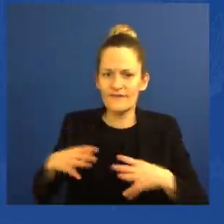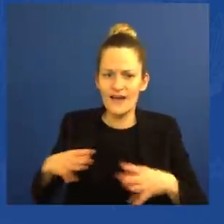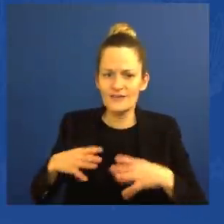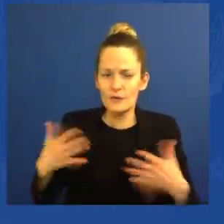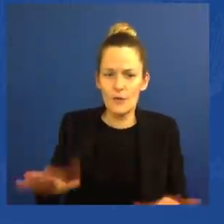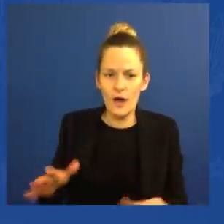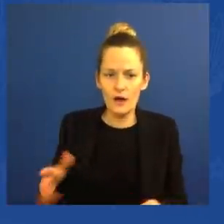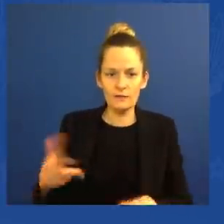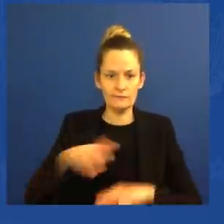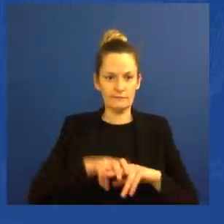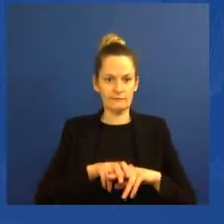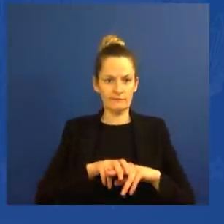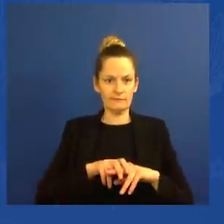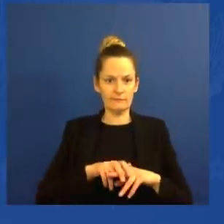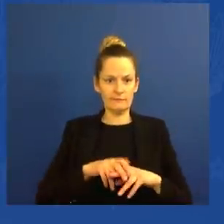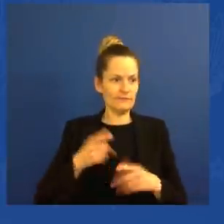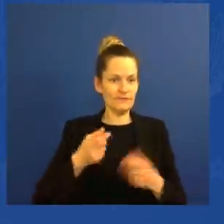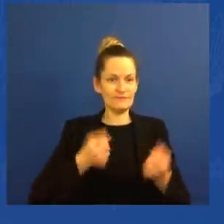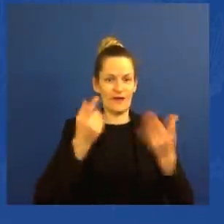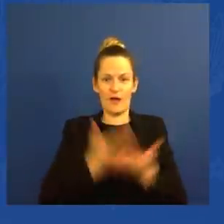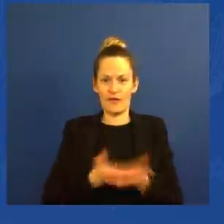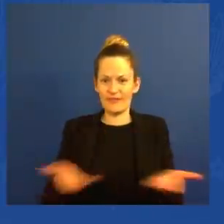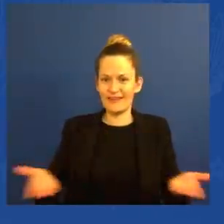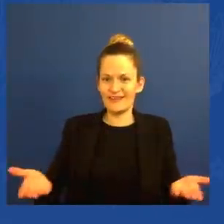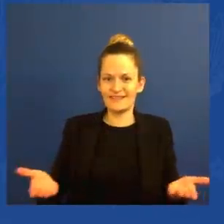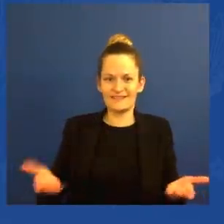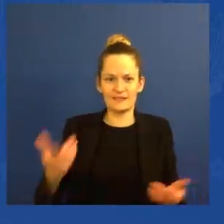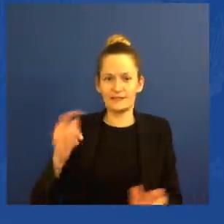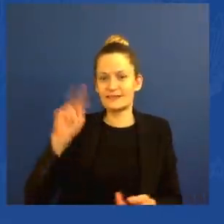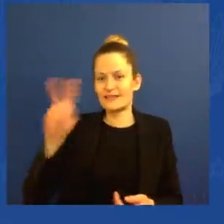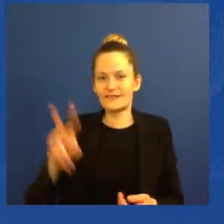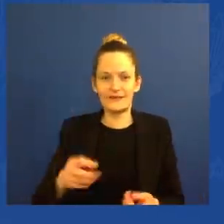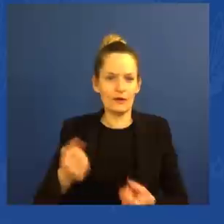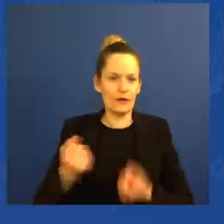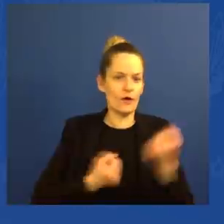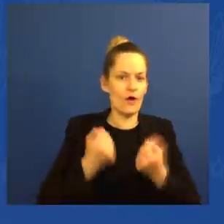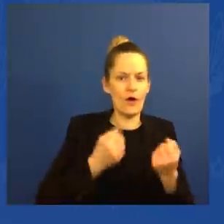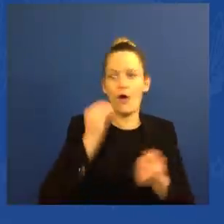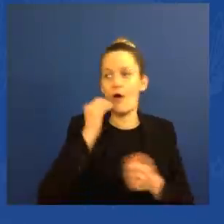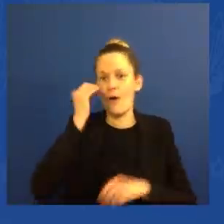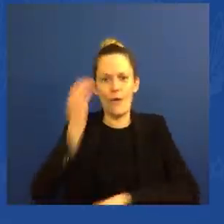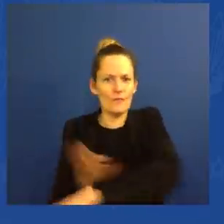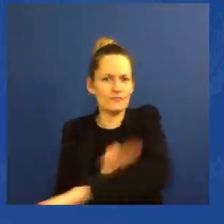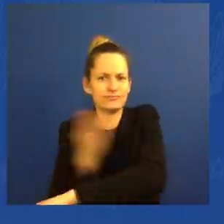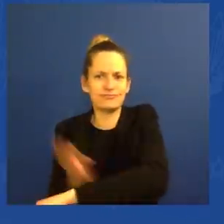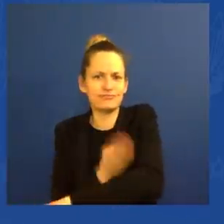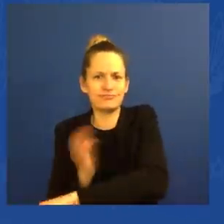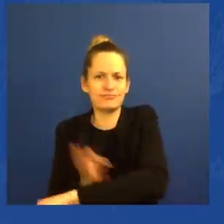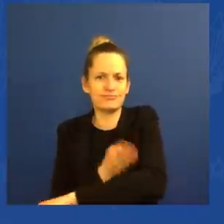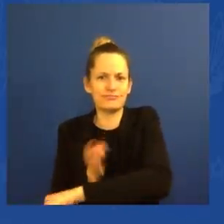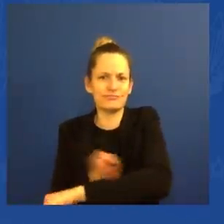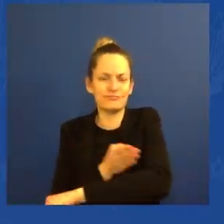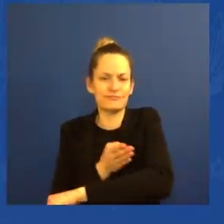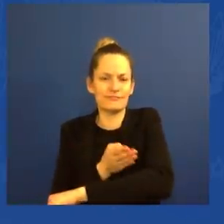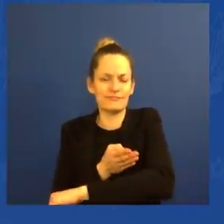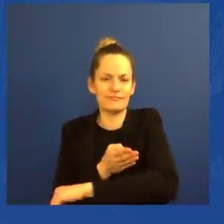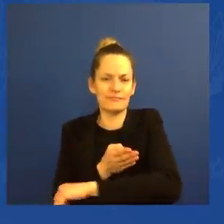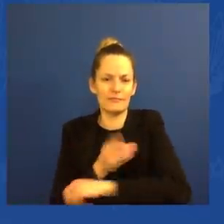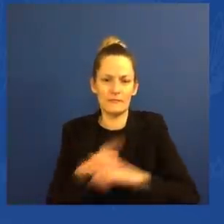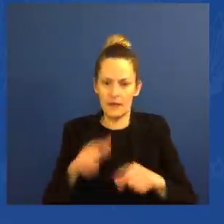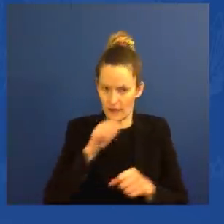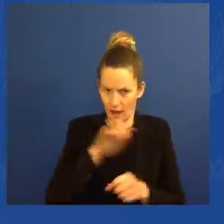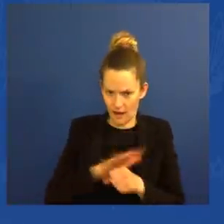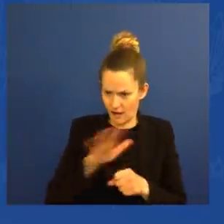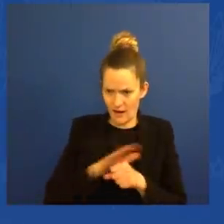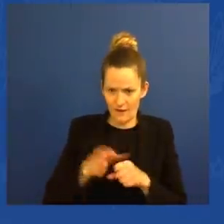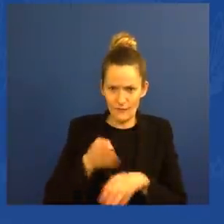But the lumber factories weren't open. They weren't making two-by-fours. Plywood wasn't available. I can go down the list.